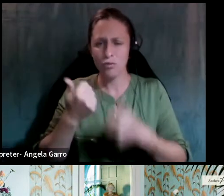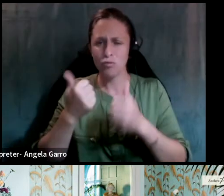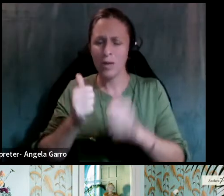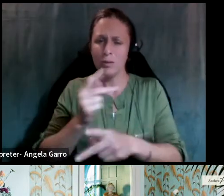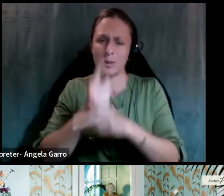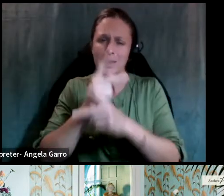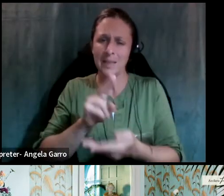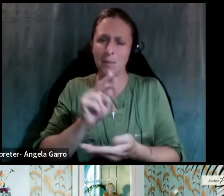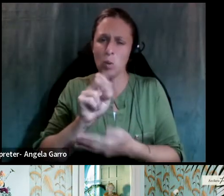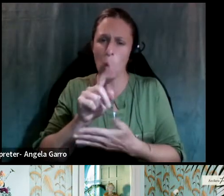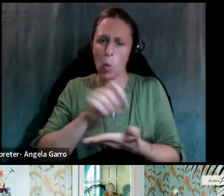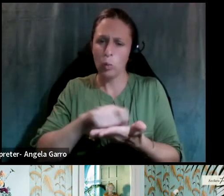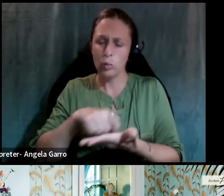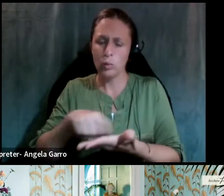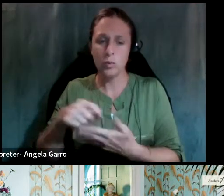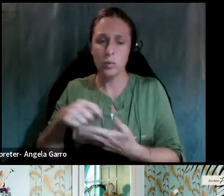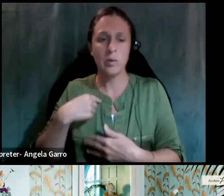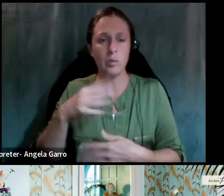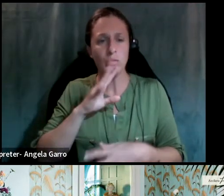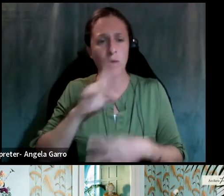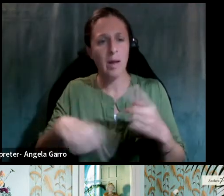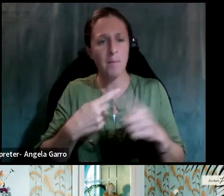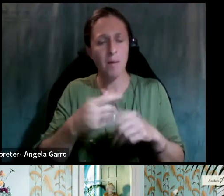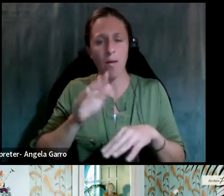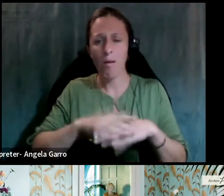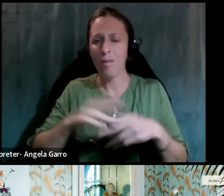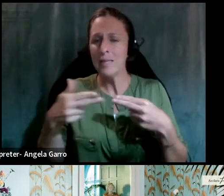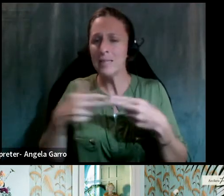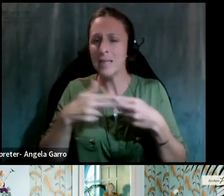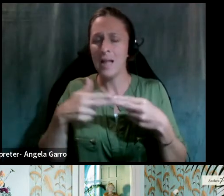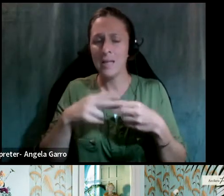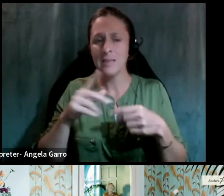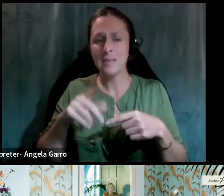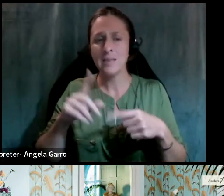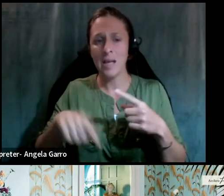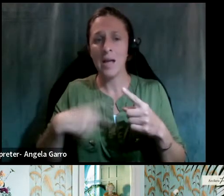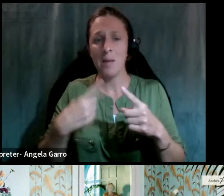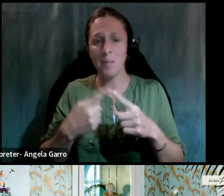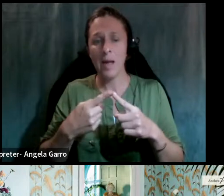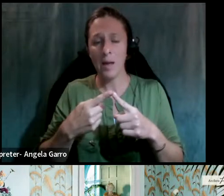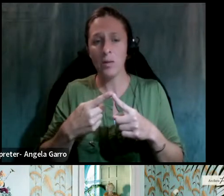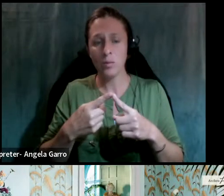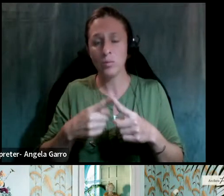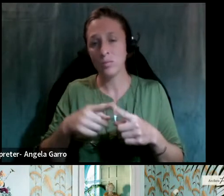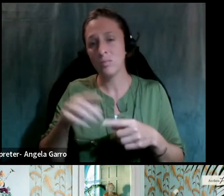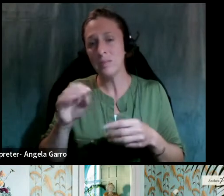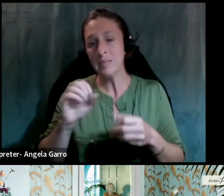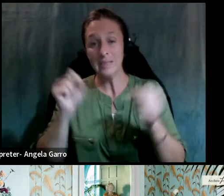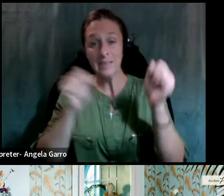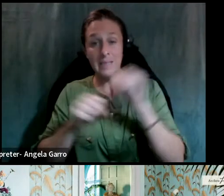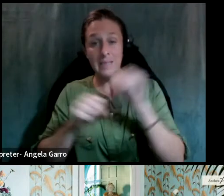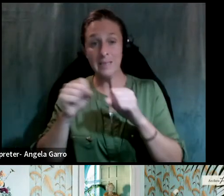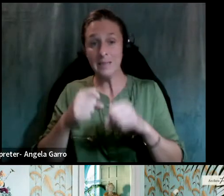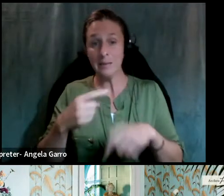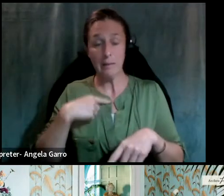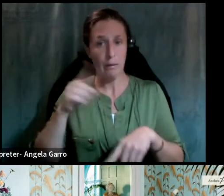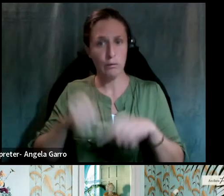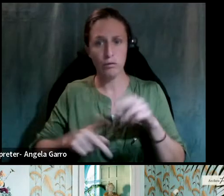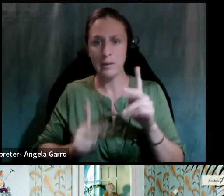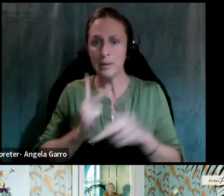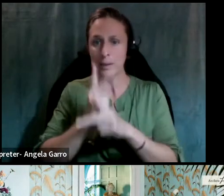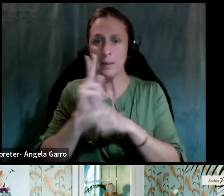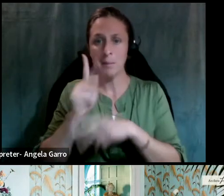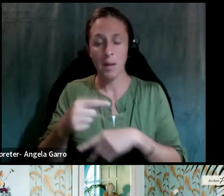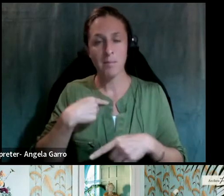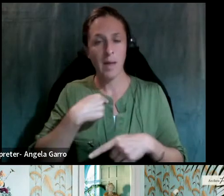We were talking about on the slide about the prevalence, and you were talking about the statistics. I couldn't keep up, and I'm kind of